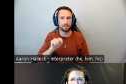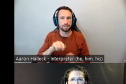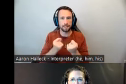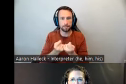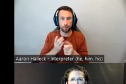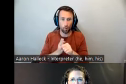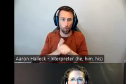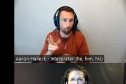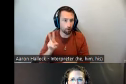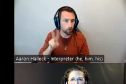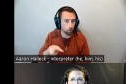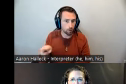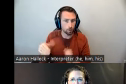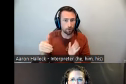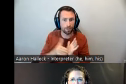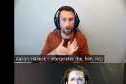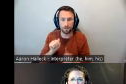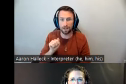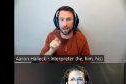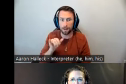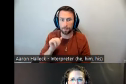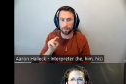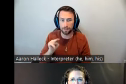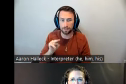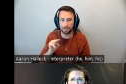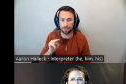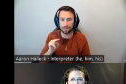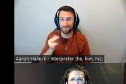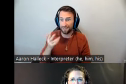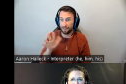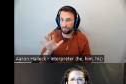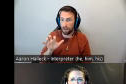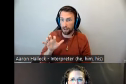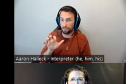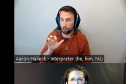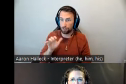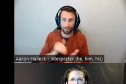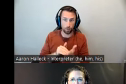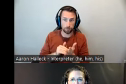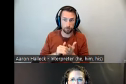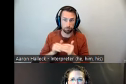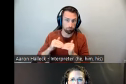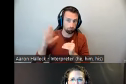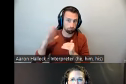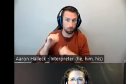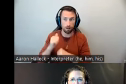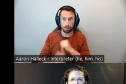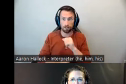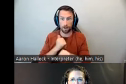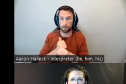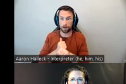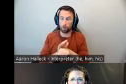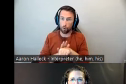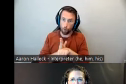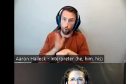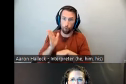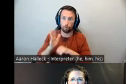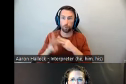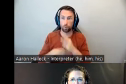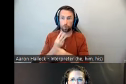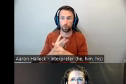staff in New York City, and 500,000 plus alumni all over the world. NYU IT